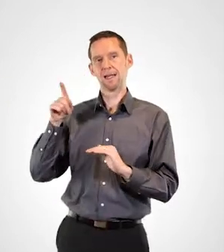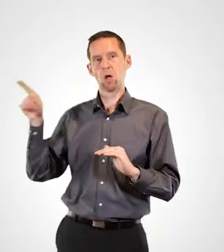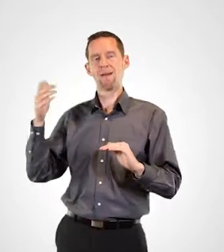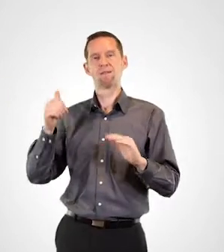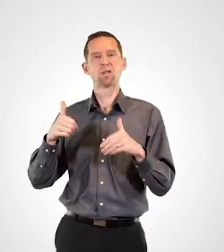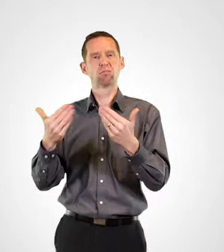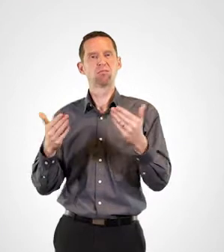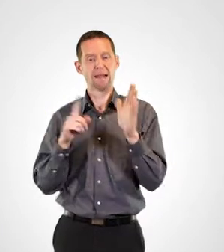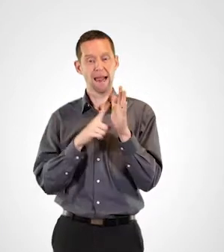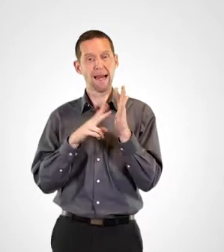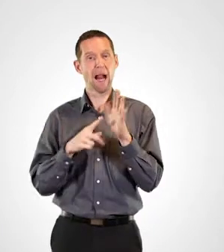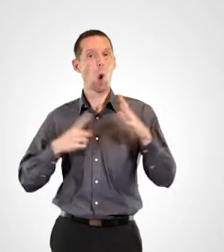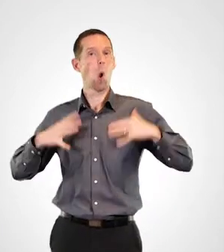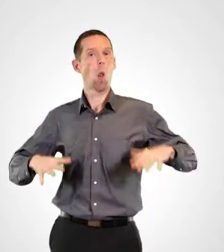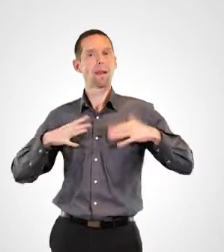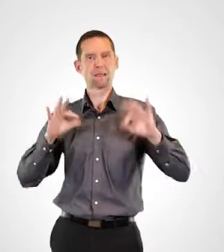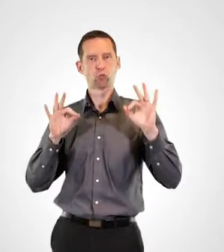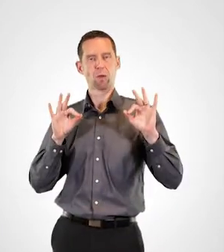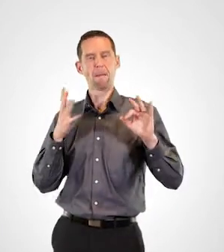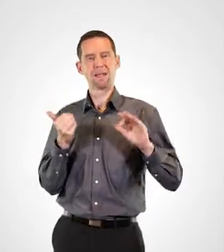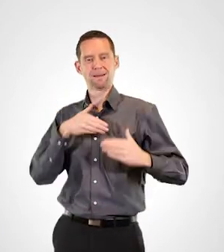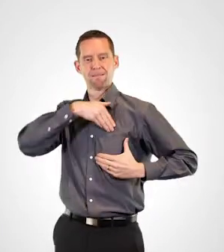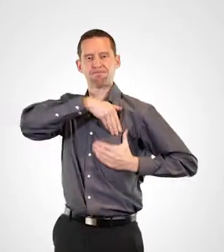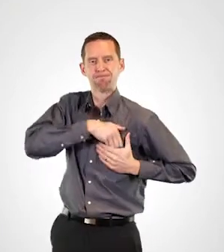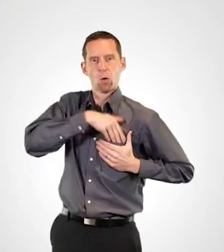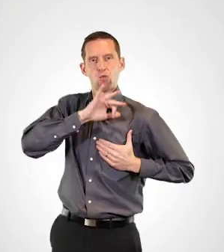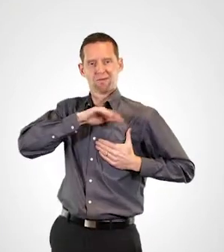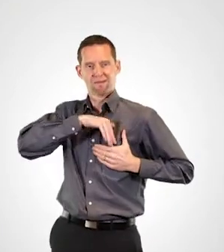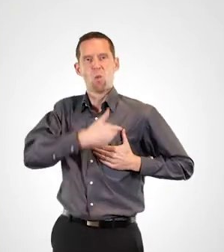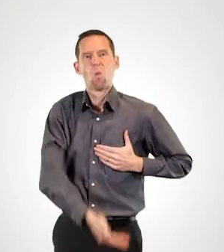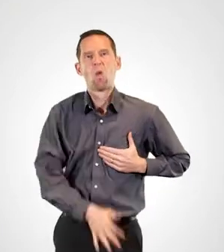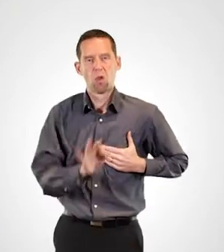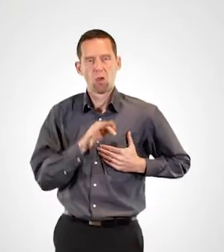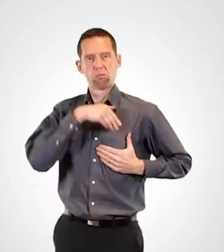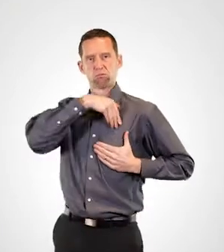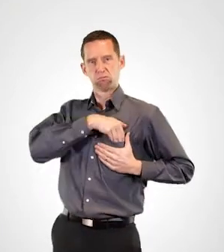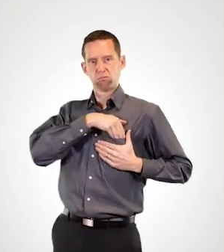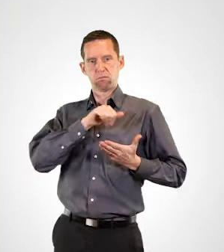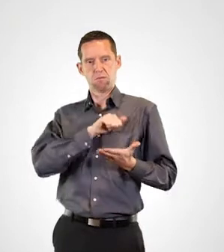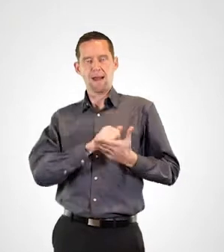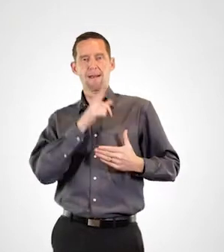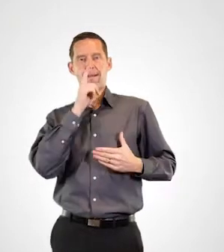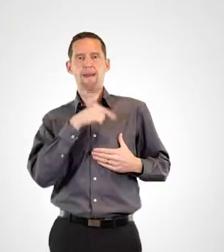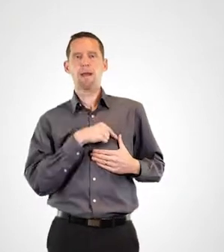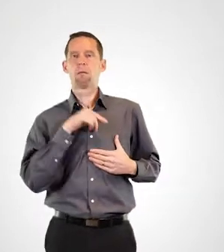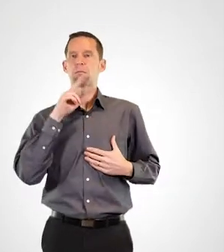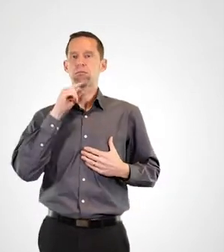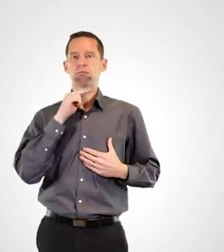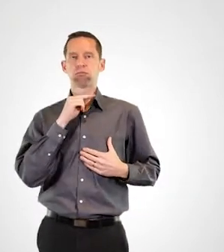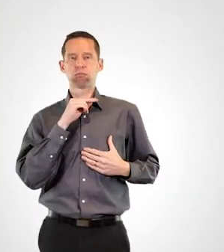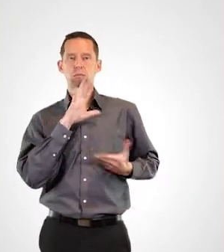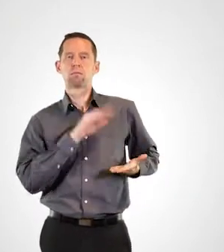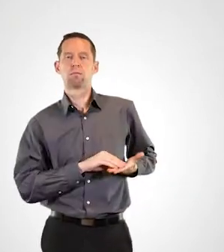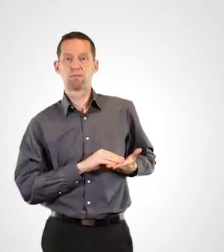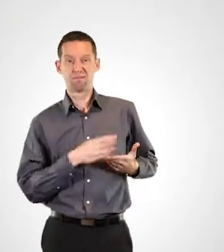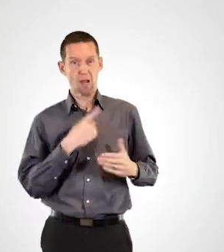provides special clothing for the children to wear, because it really has to be secured on the child and in an appropriate position and so on. We